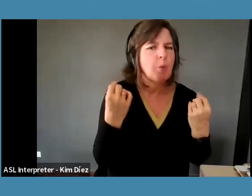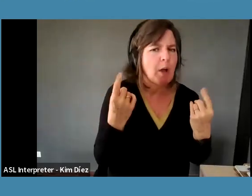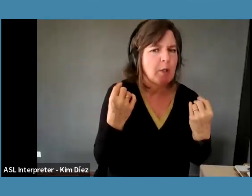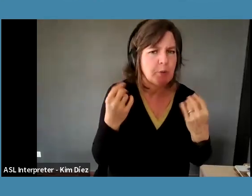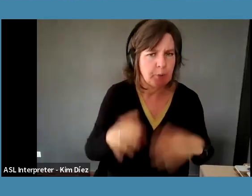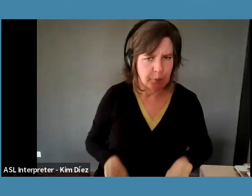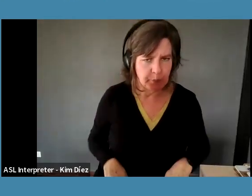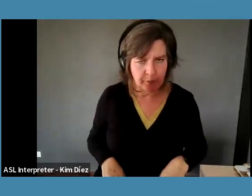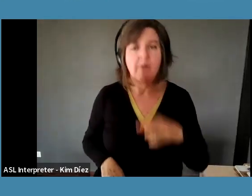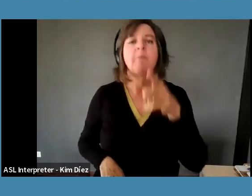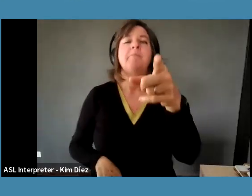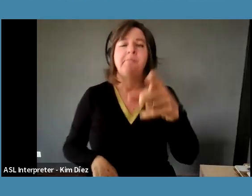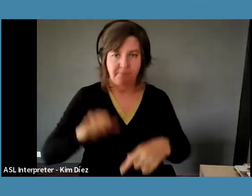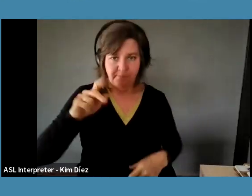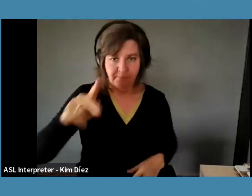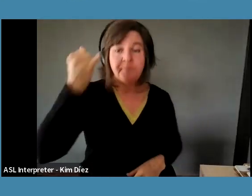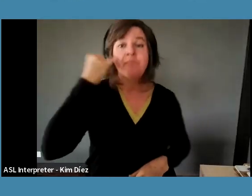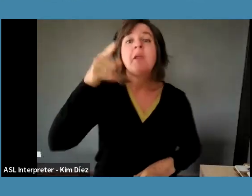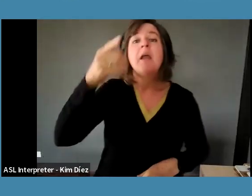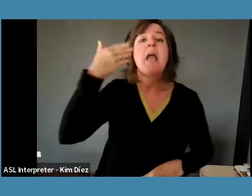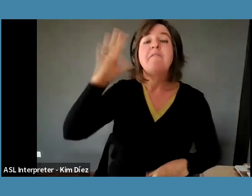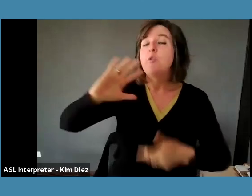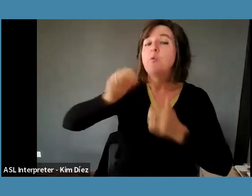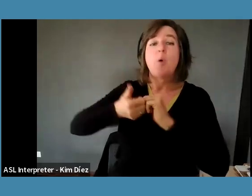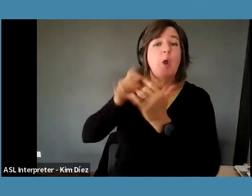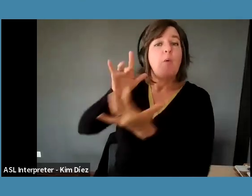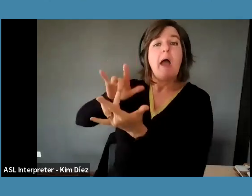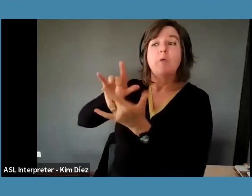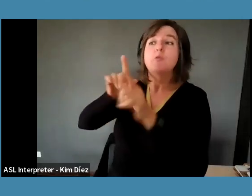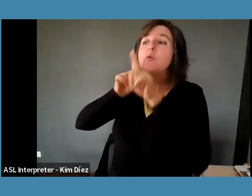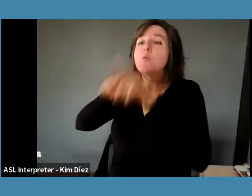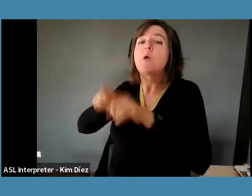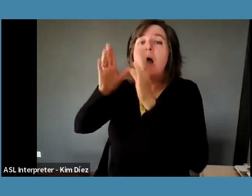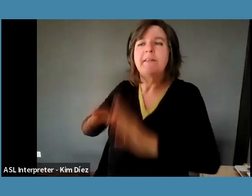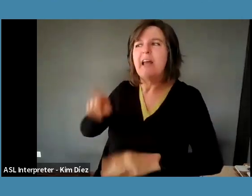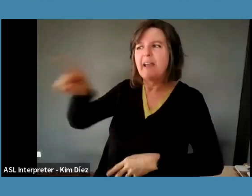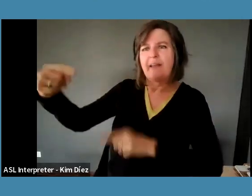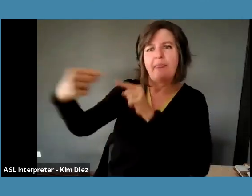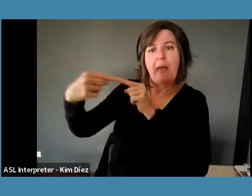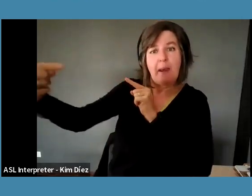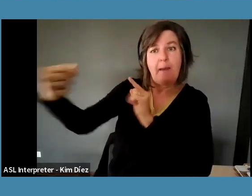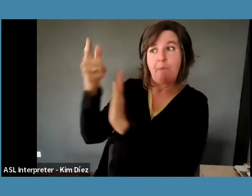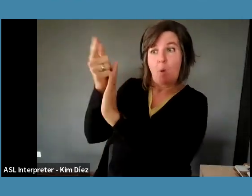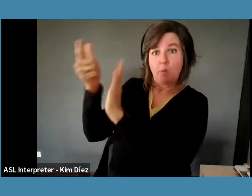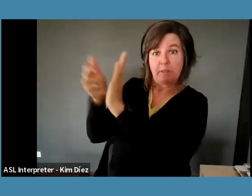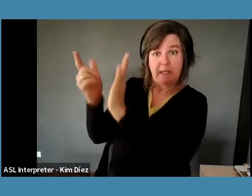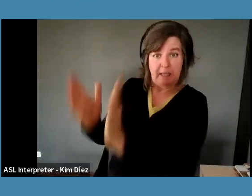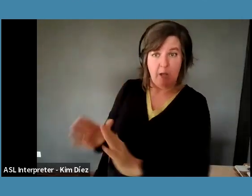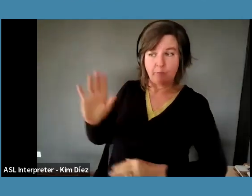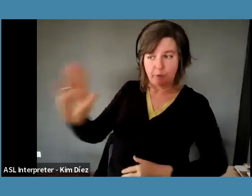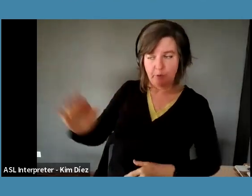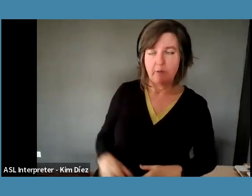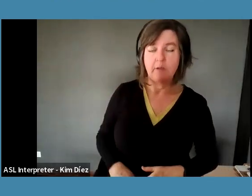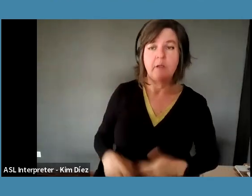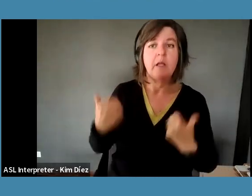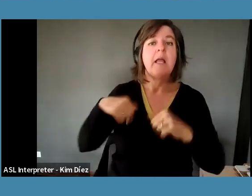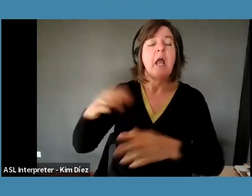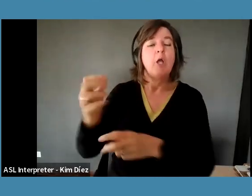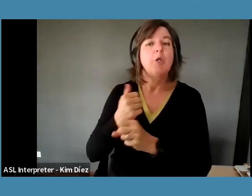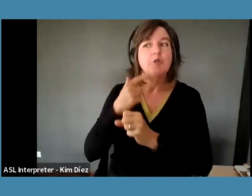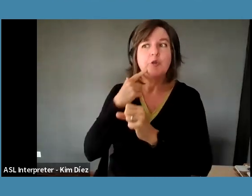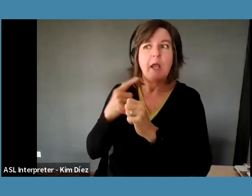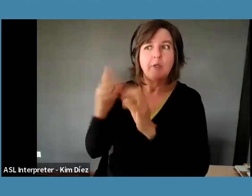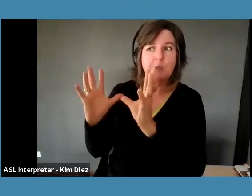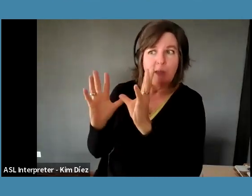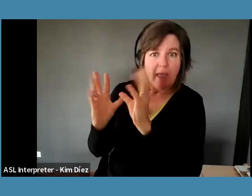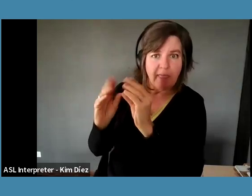you don't know how to contact your respondent, your opposing counsel, and you're trying to get that conferral statement or talk to them for